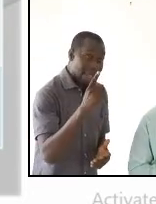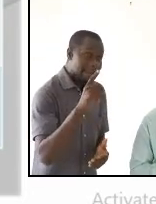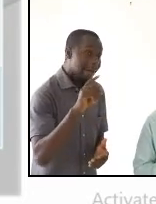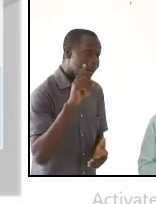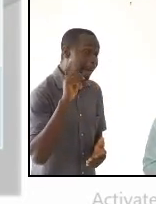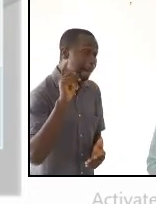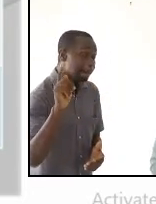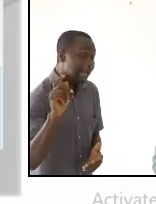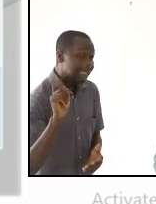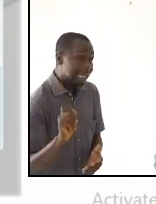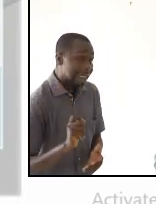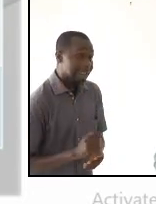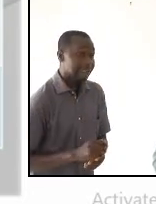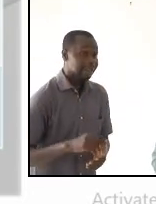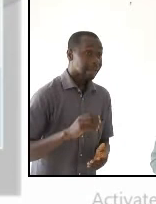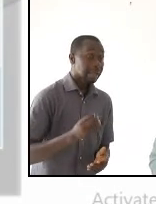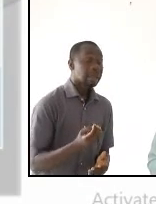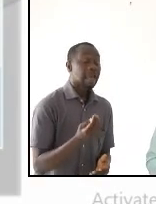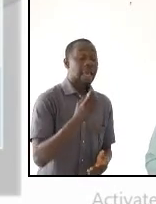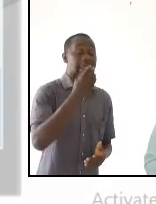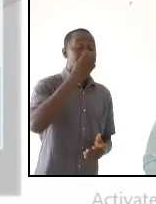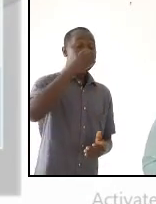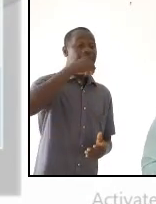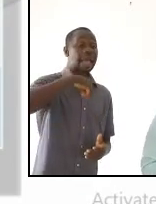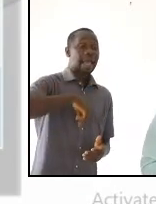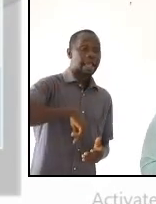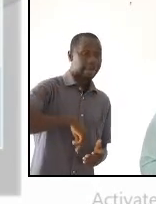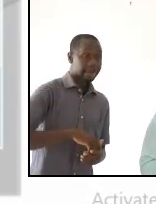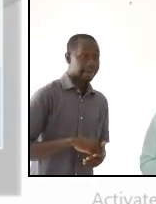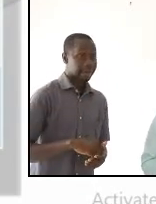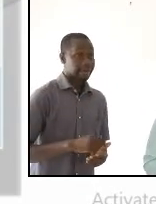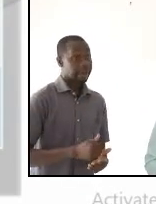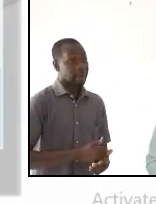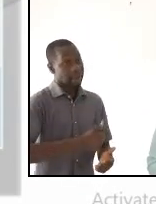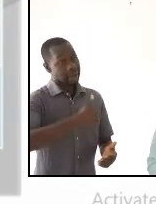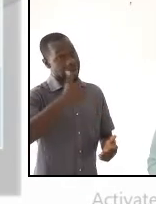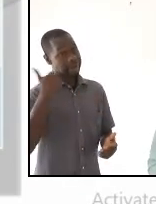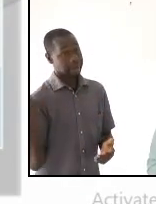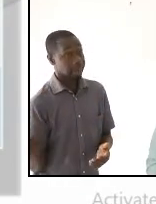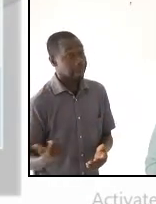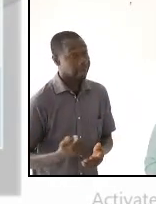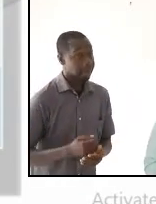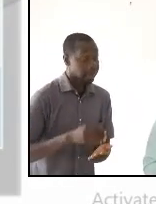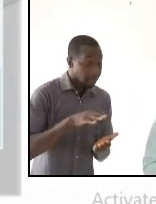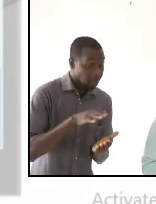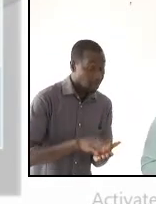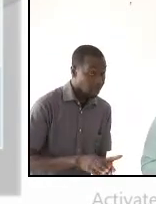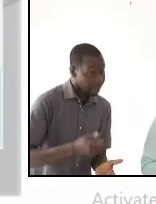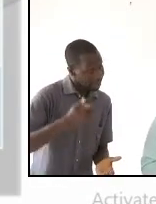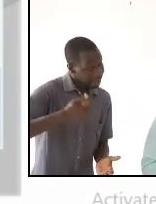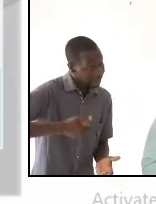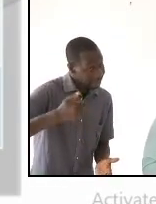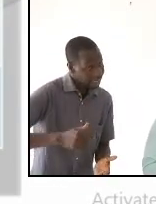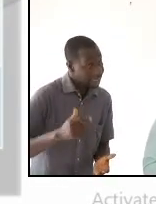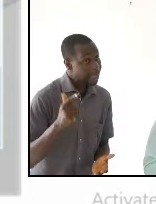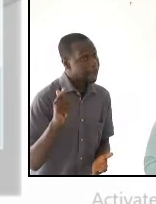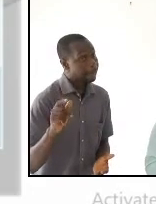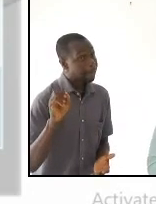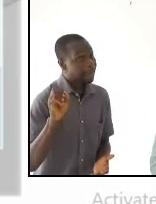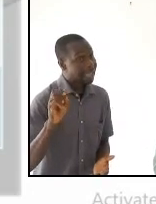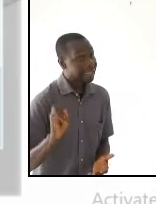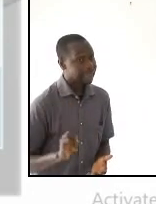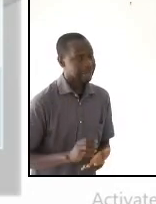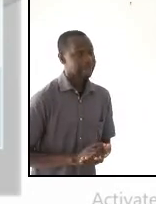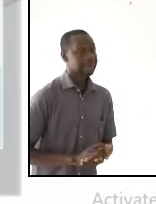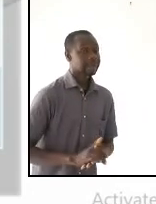21%. And when you exhale, the amount of oxygen is reduced. Now it's 16%.